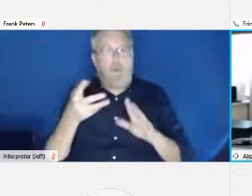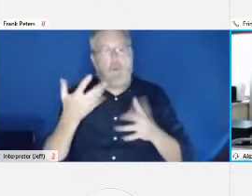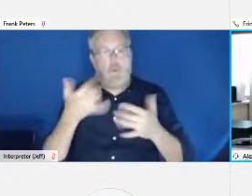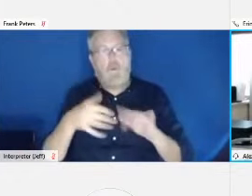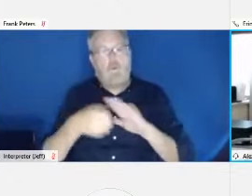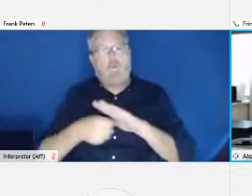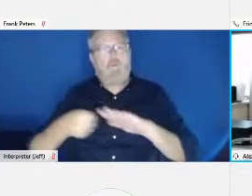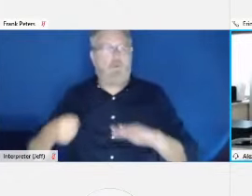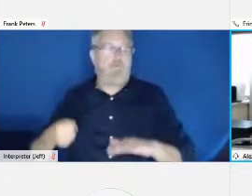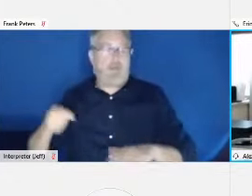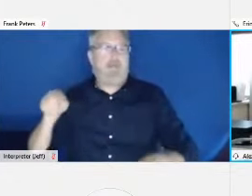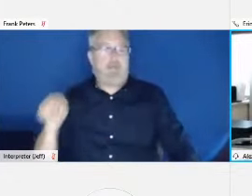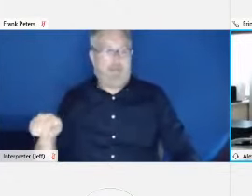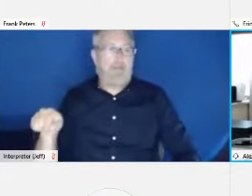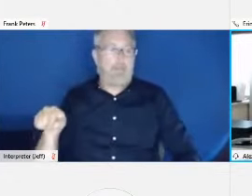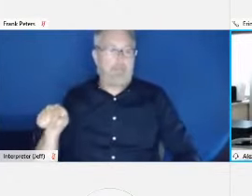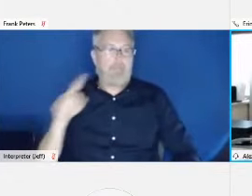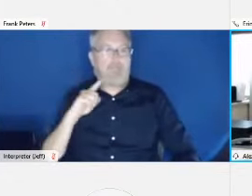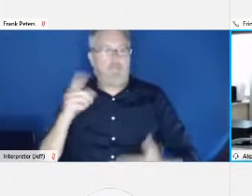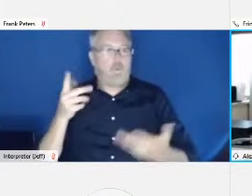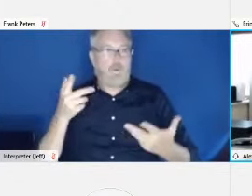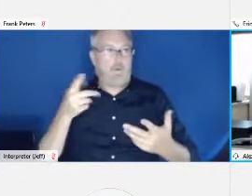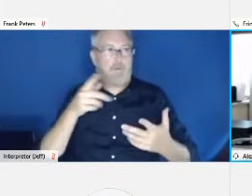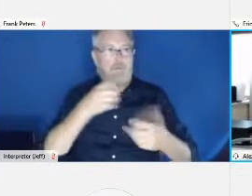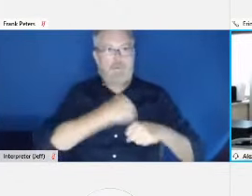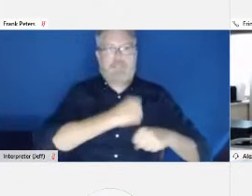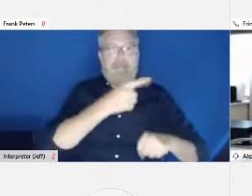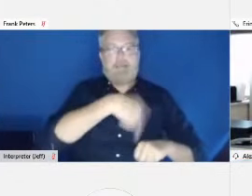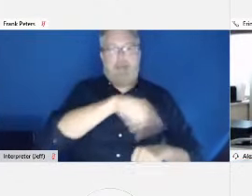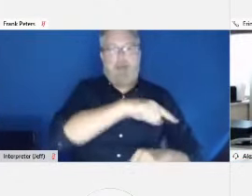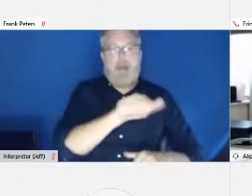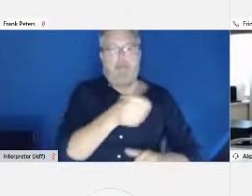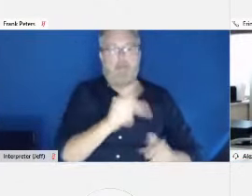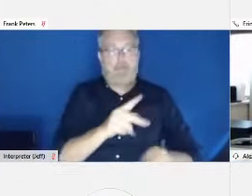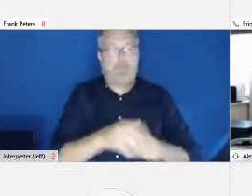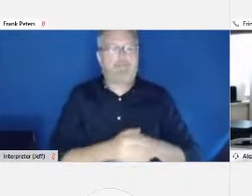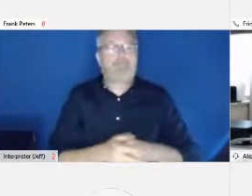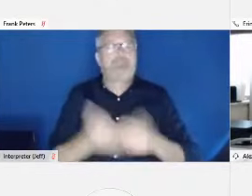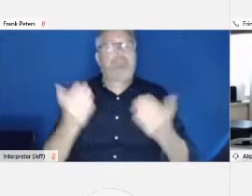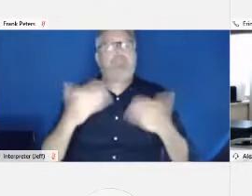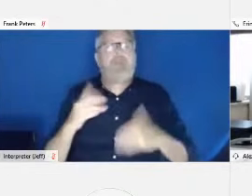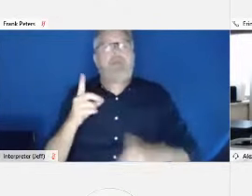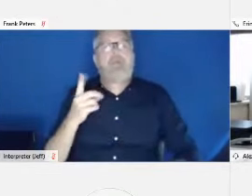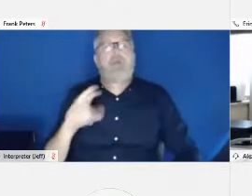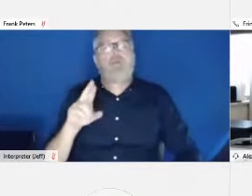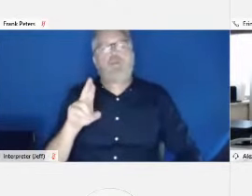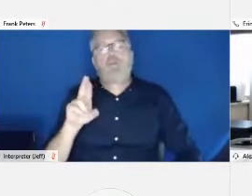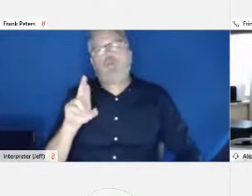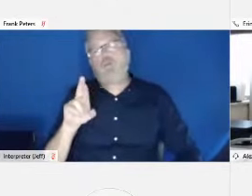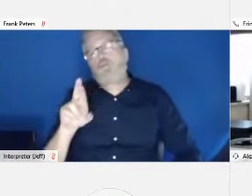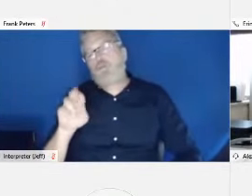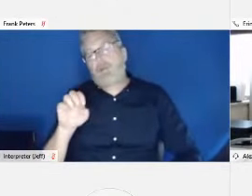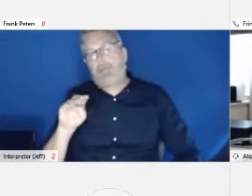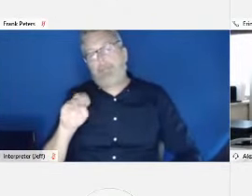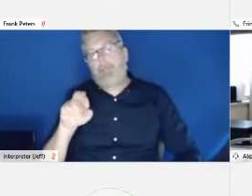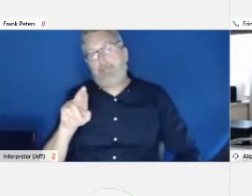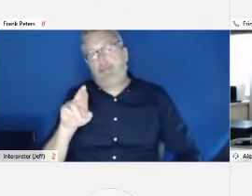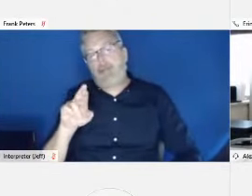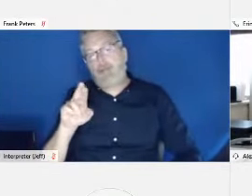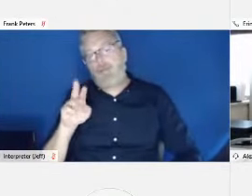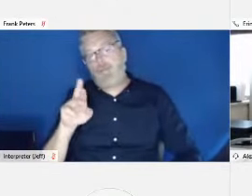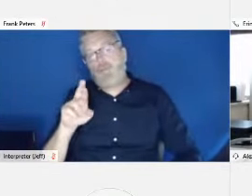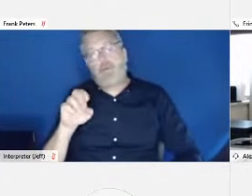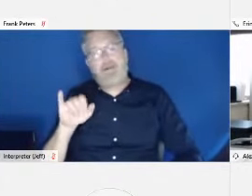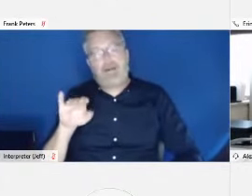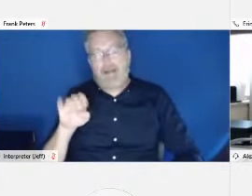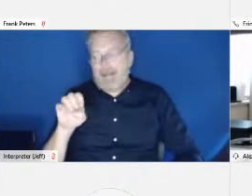to mitigate the risk for the rest of the people. Great. And Dr. Ramirez, I want to stay with you for a couple more questions